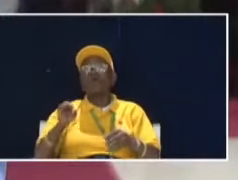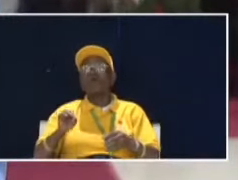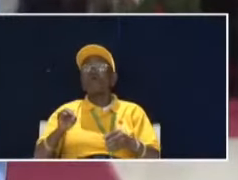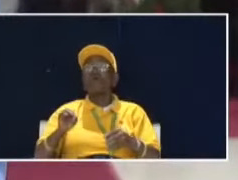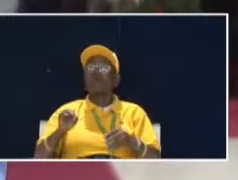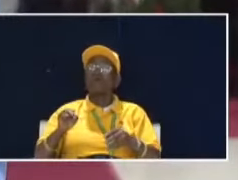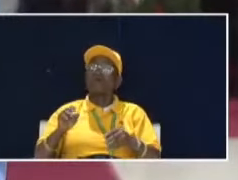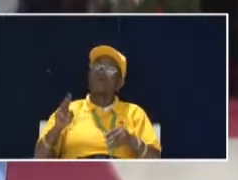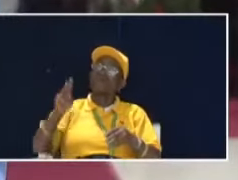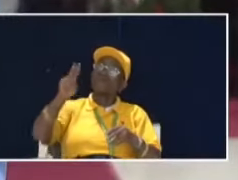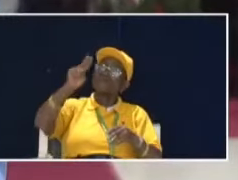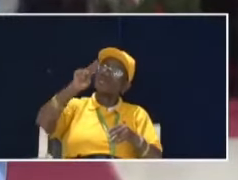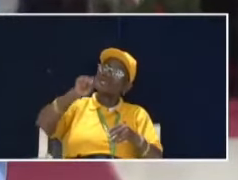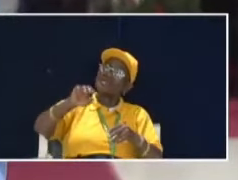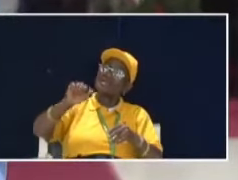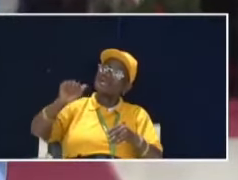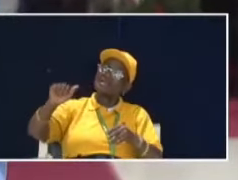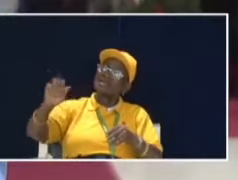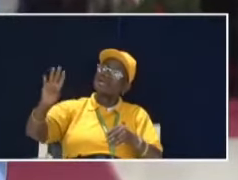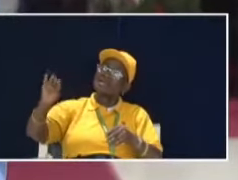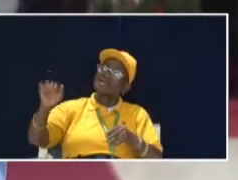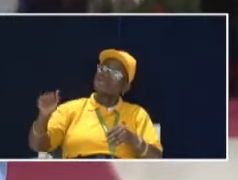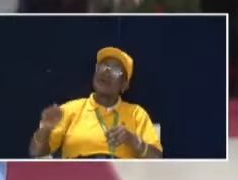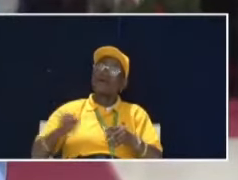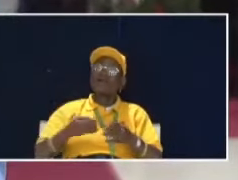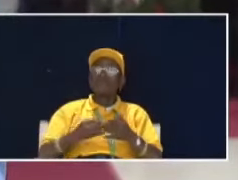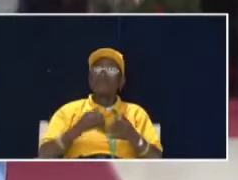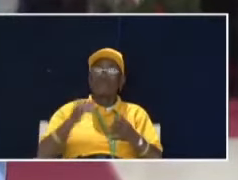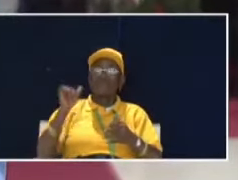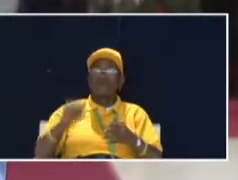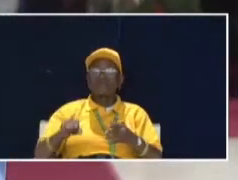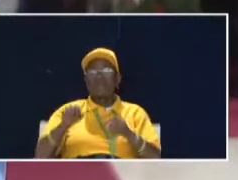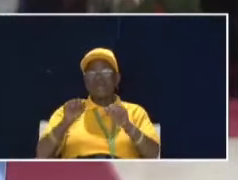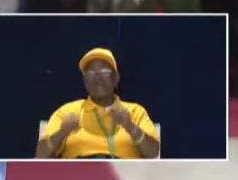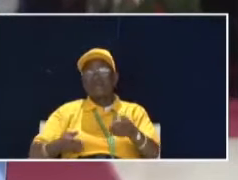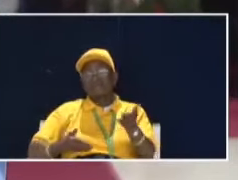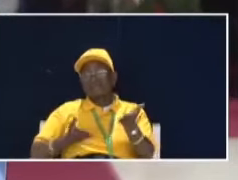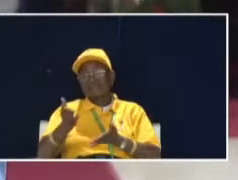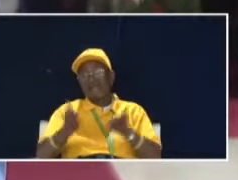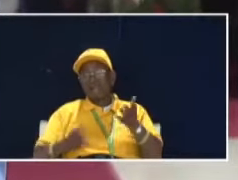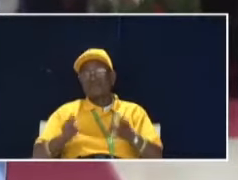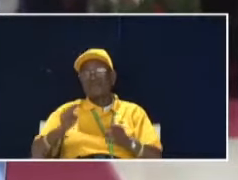they can serve Him acceptably.